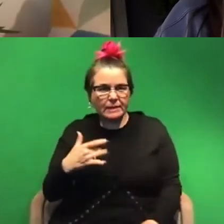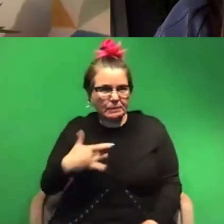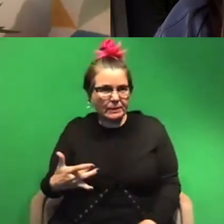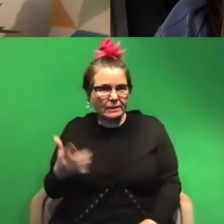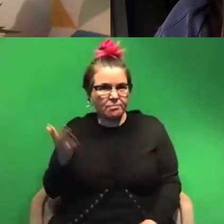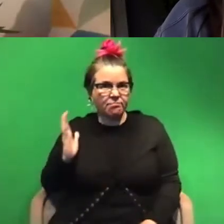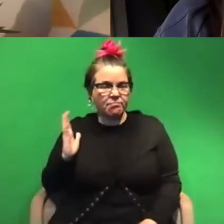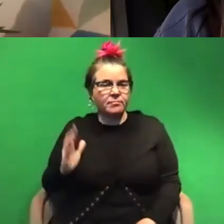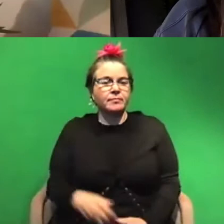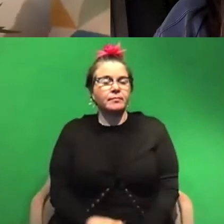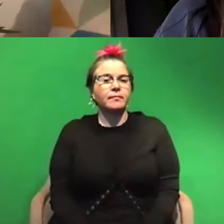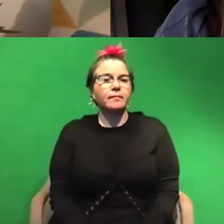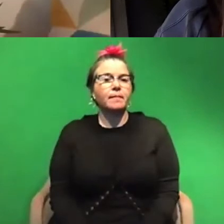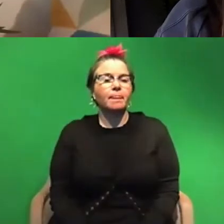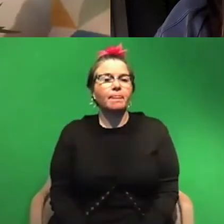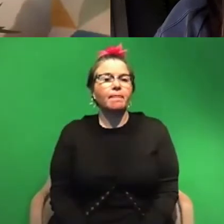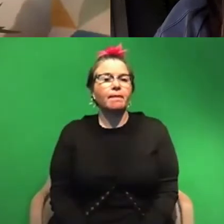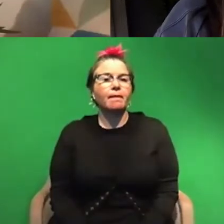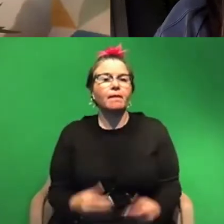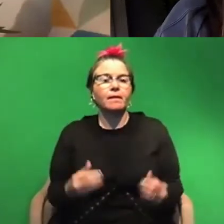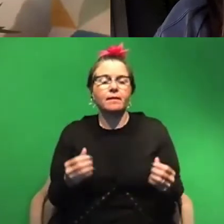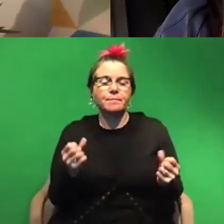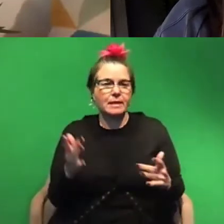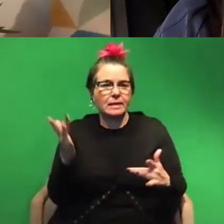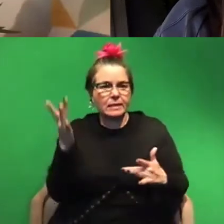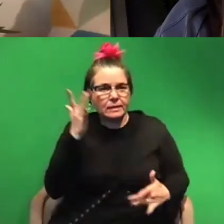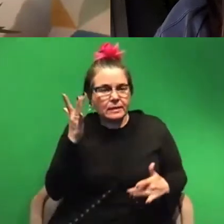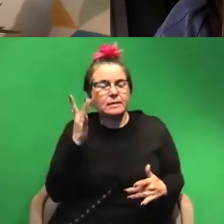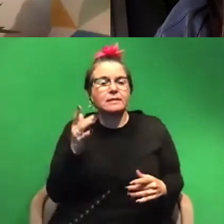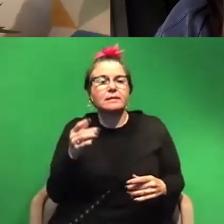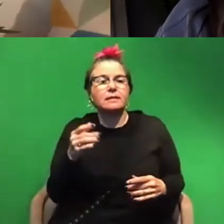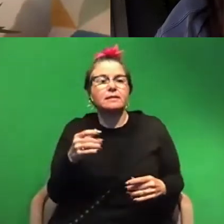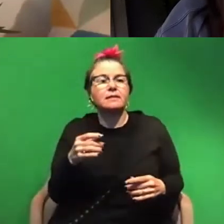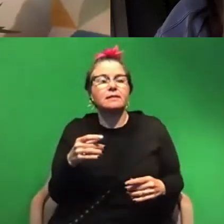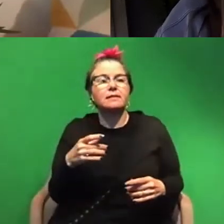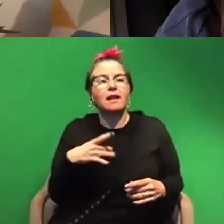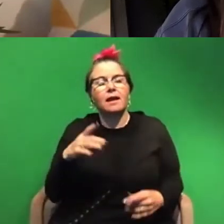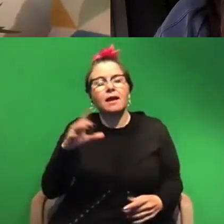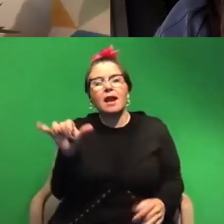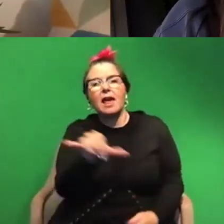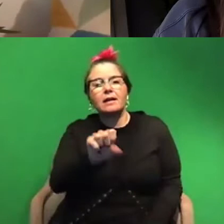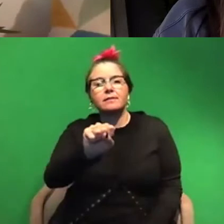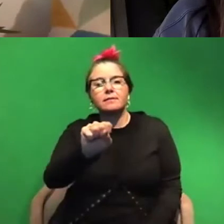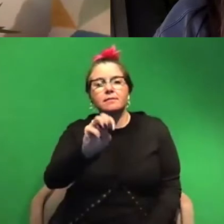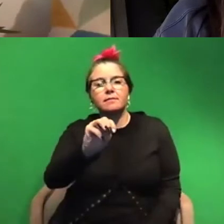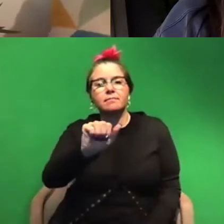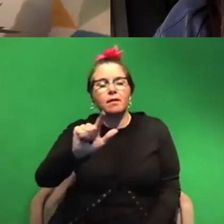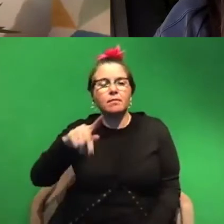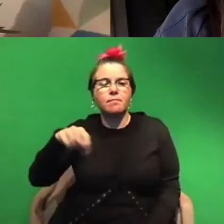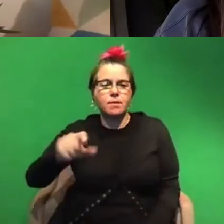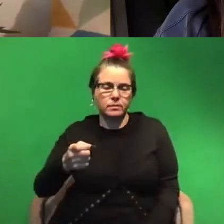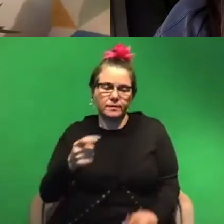and a lot of diseases that, like smallpox, as a very famous example,